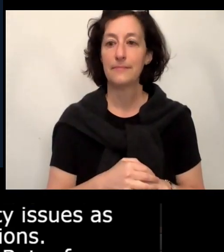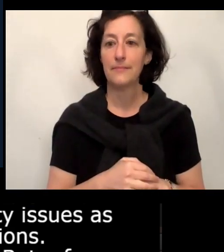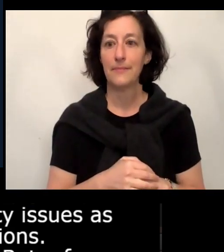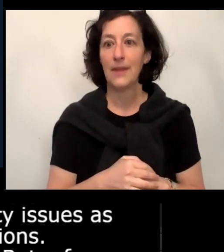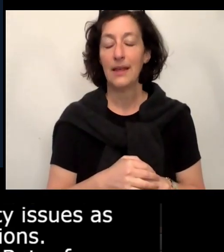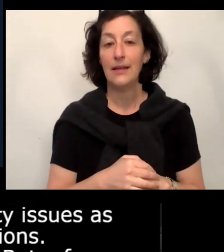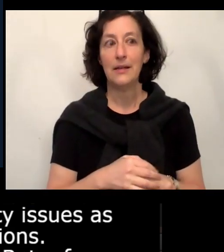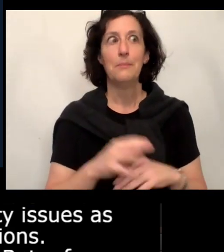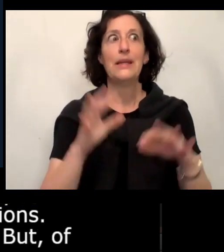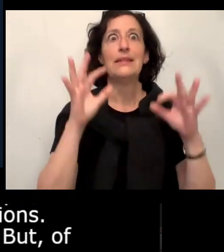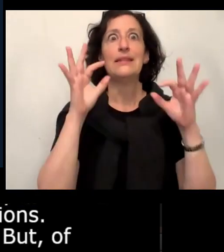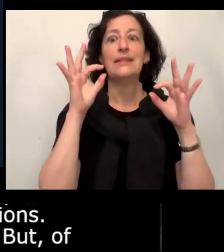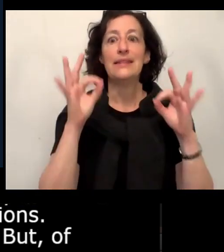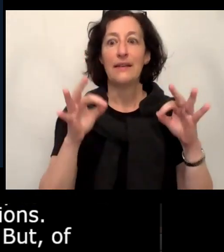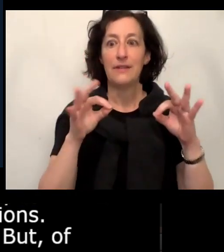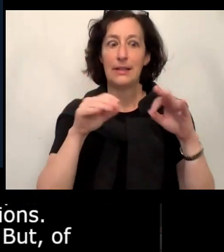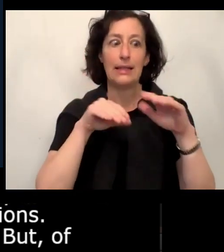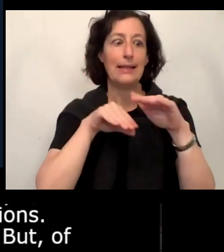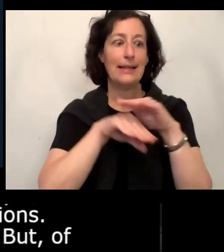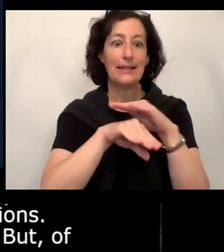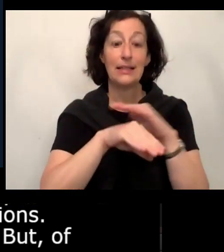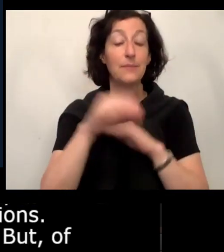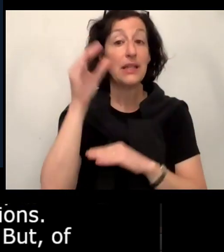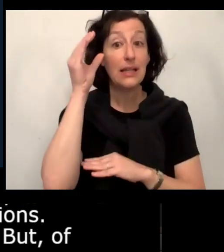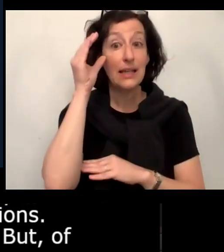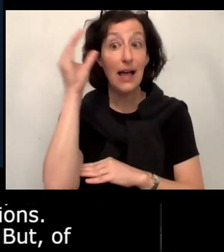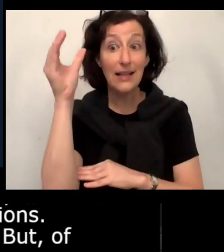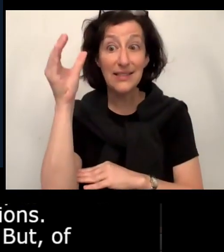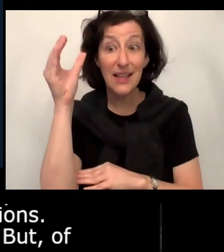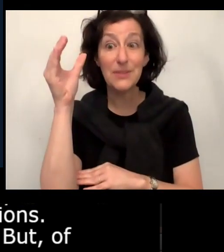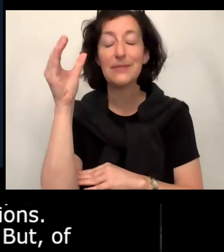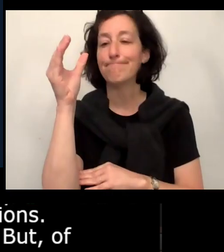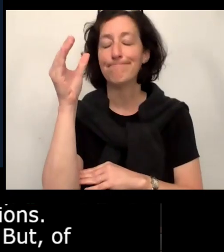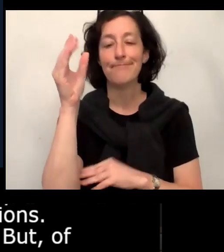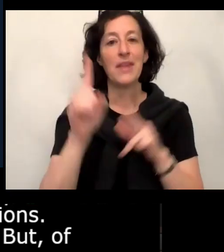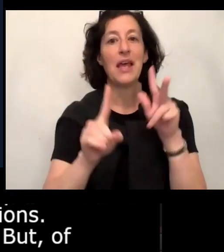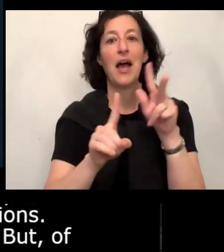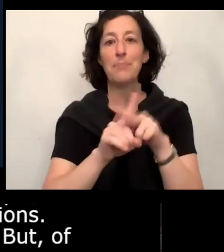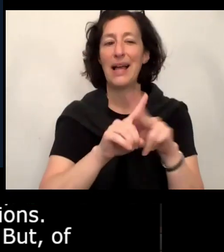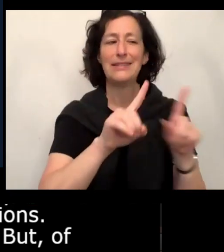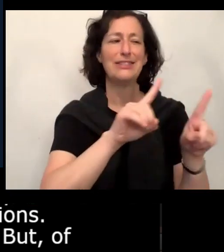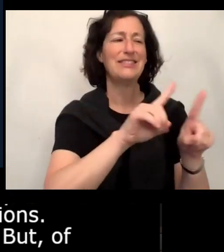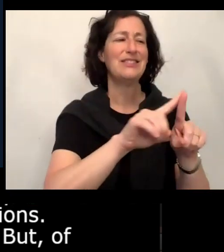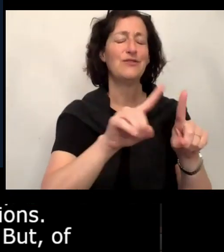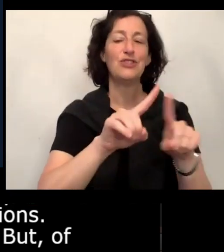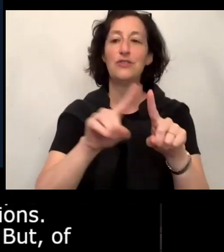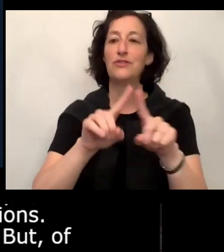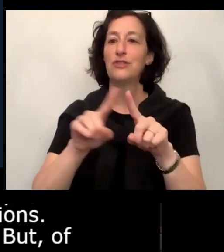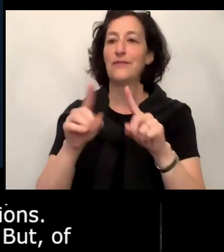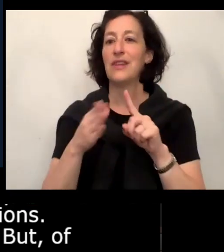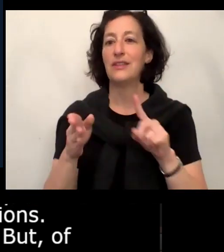accessibility concepts are universal in many ways.